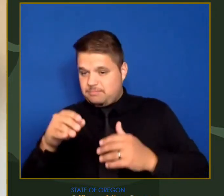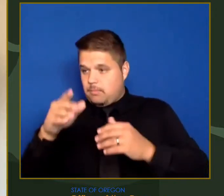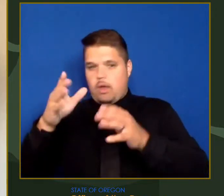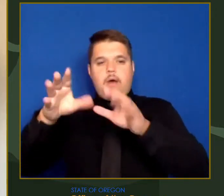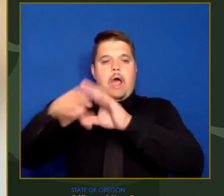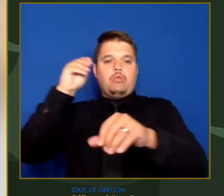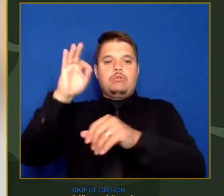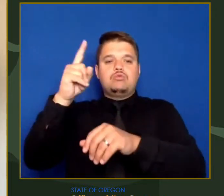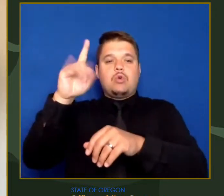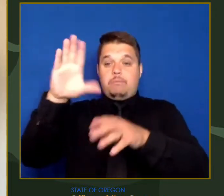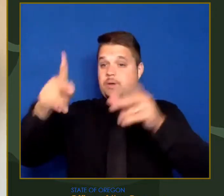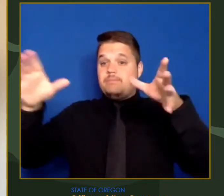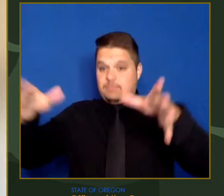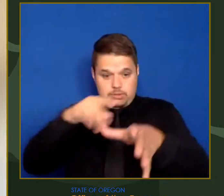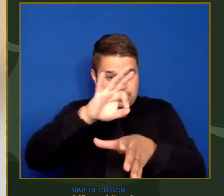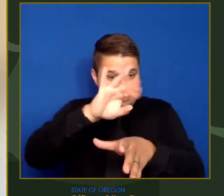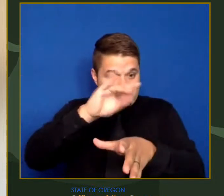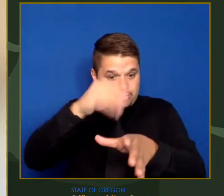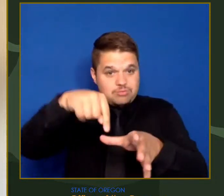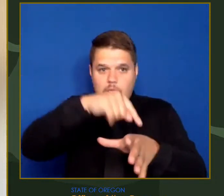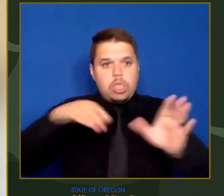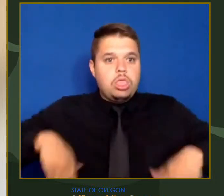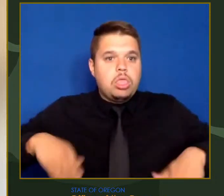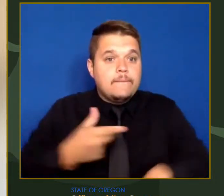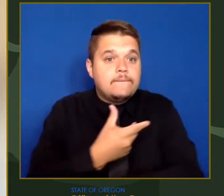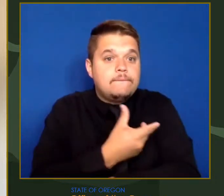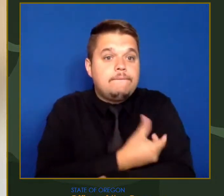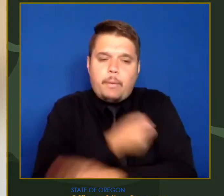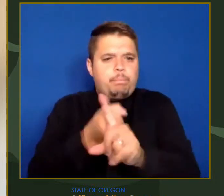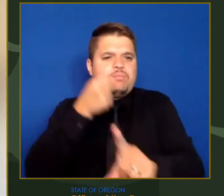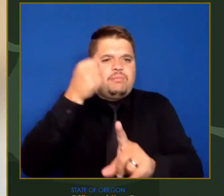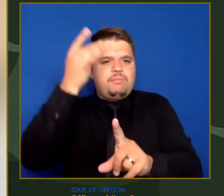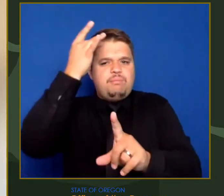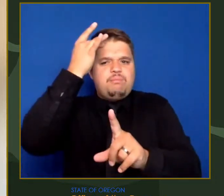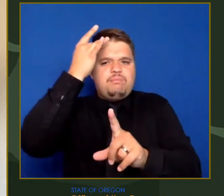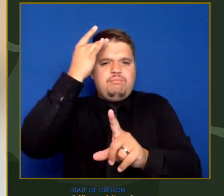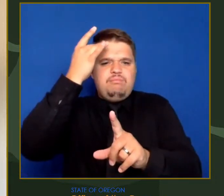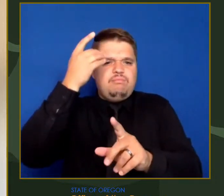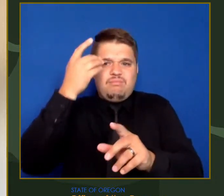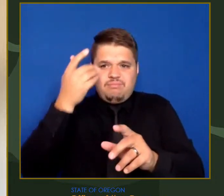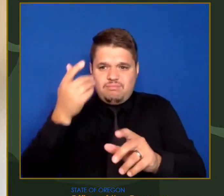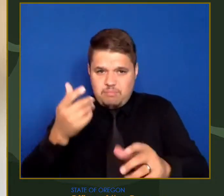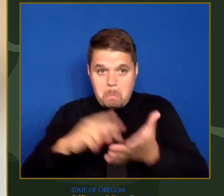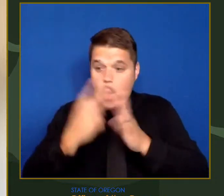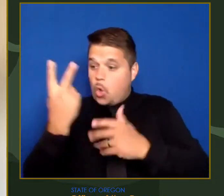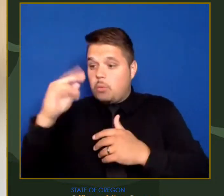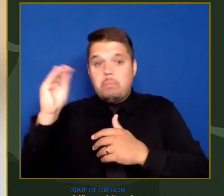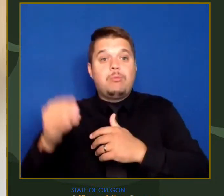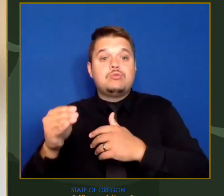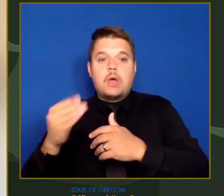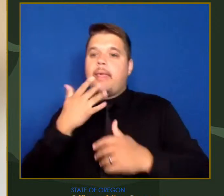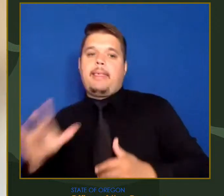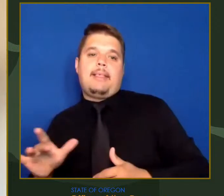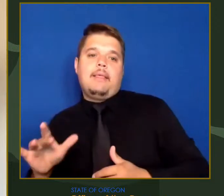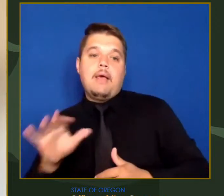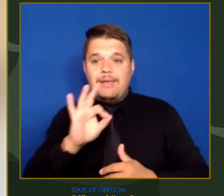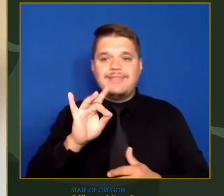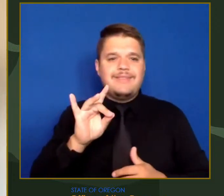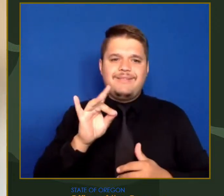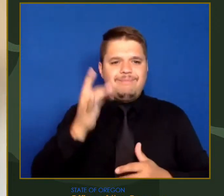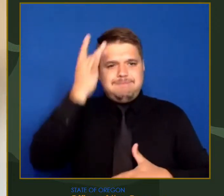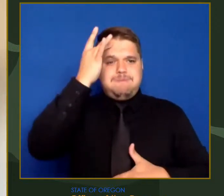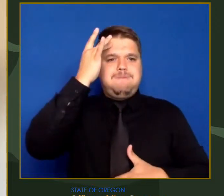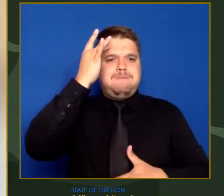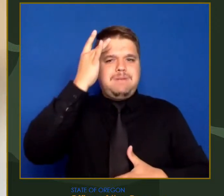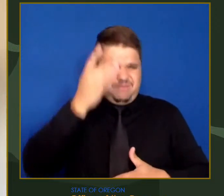out the findings that vaccinations are incredibly effective, even better than we hoped for when we first started rolling them out. You know,